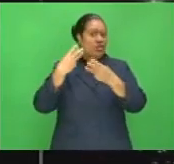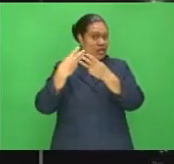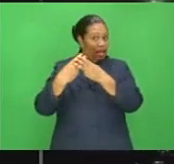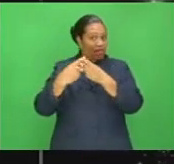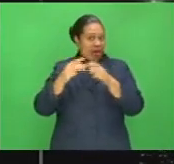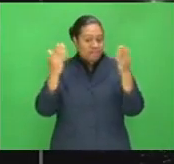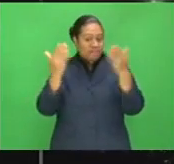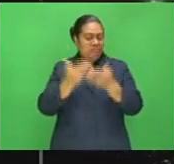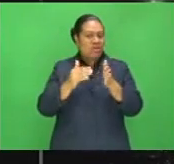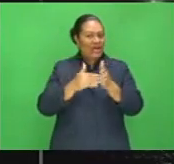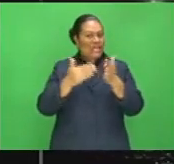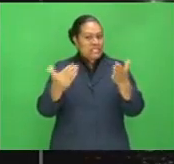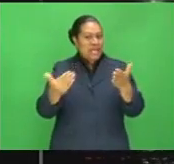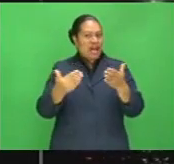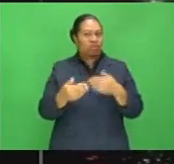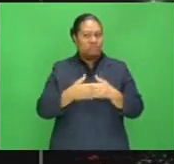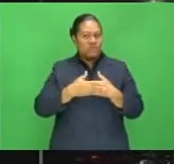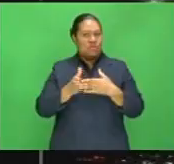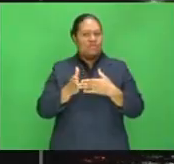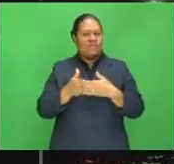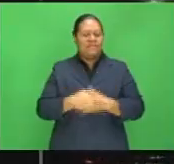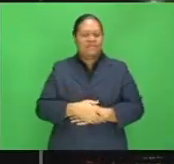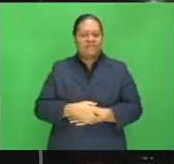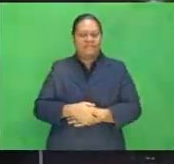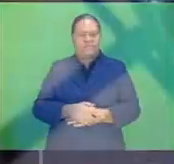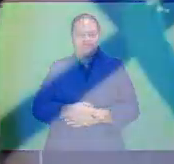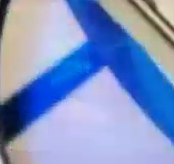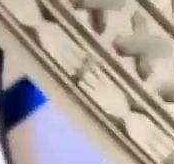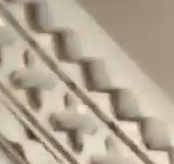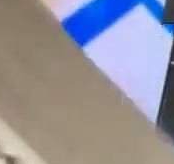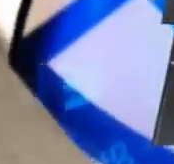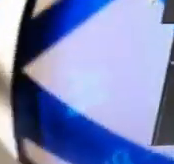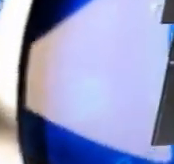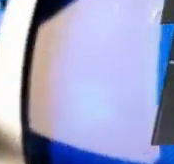SODELPA now that it is out of suspension?